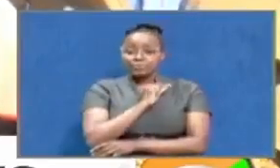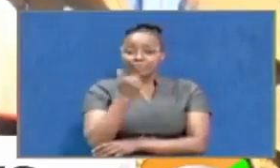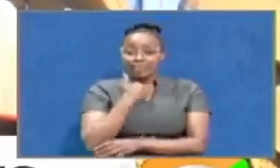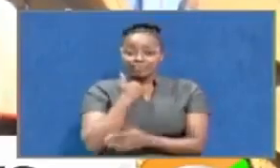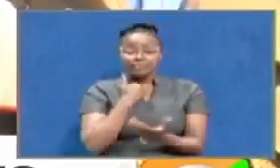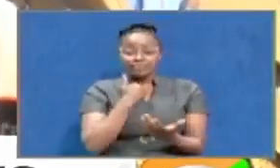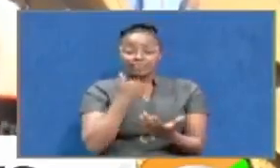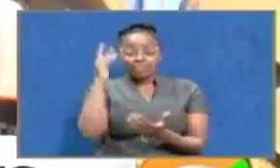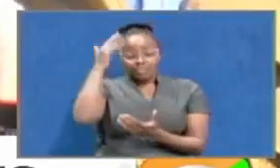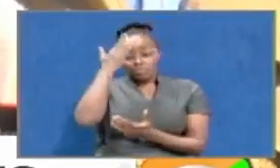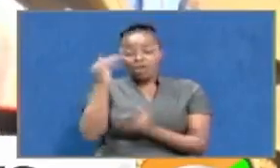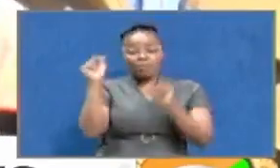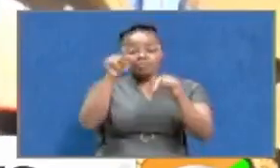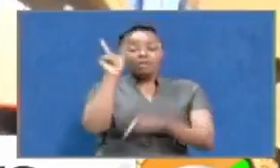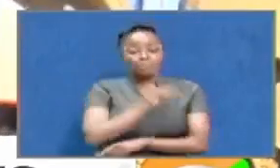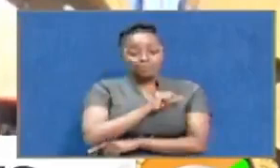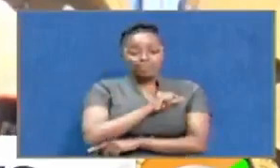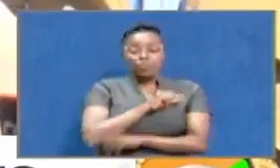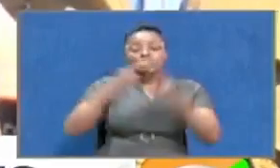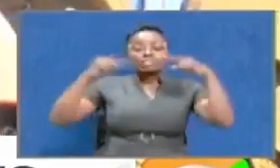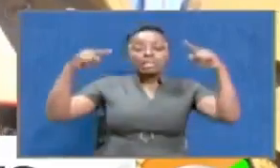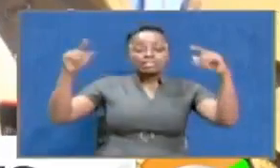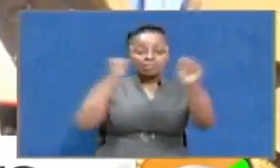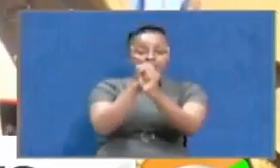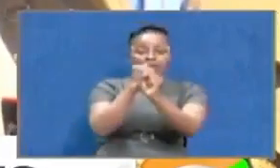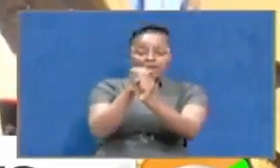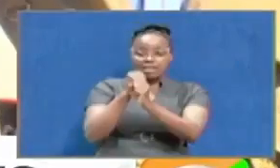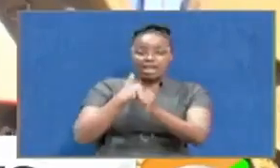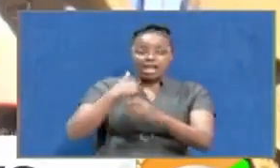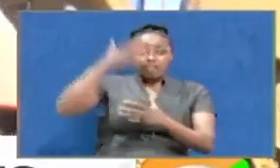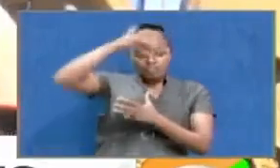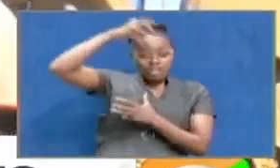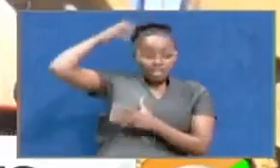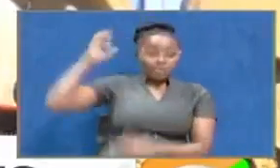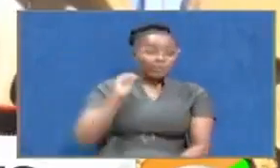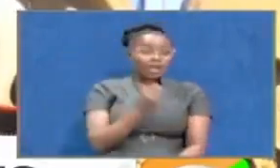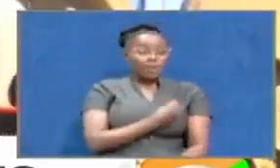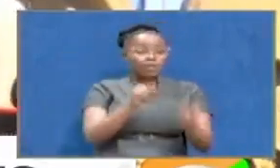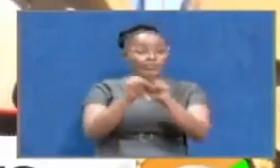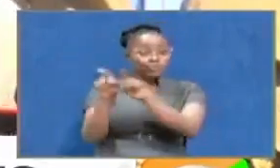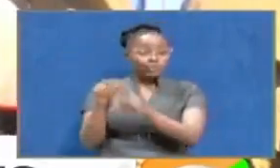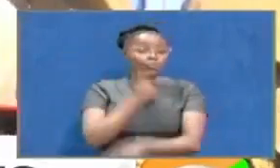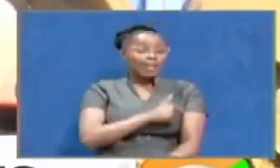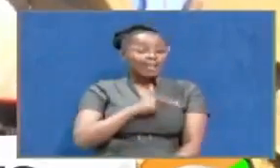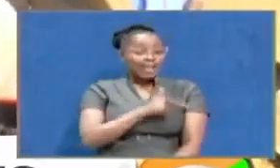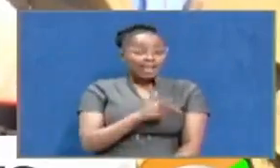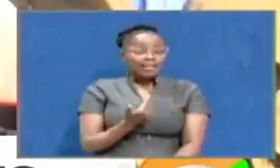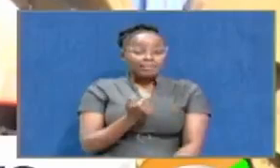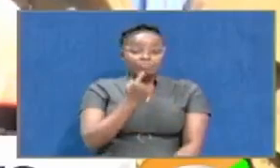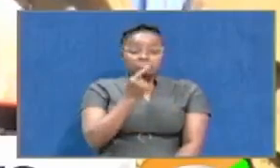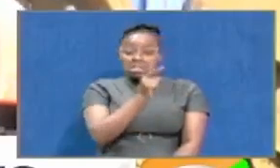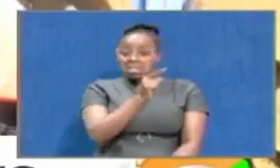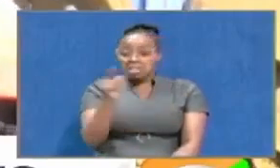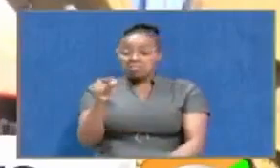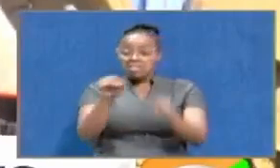the reason why we are here. We have just successfully done the coloring of a lioness, and luckily, actually, I can say